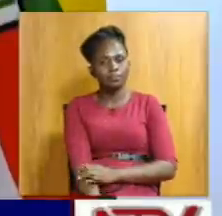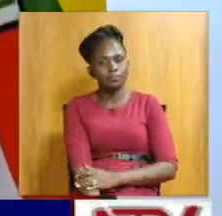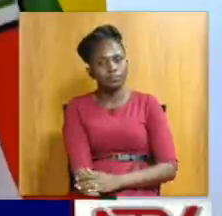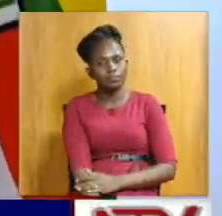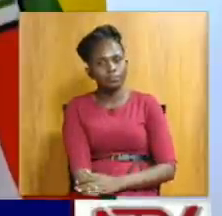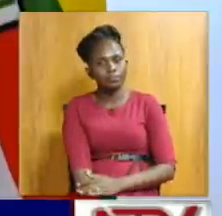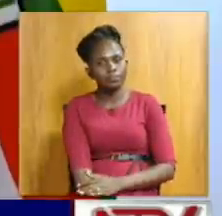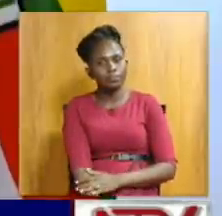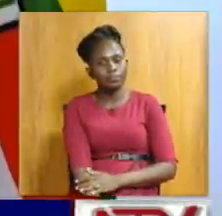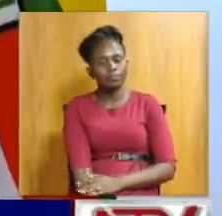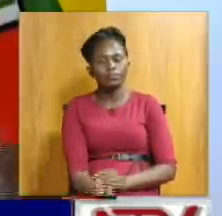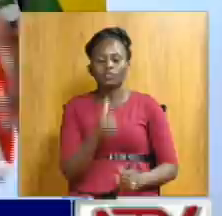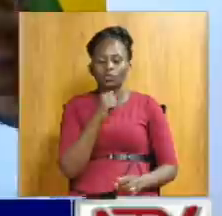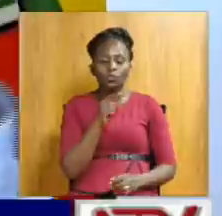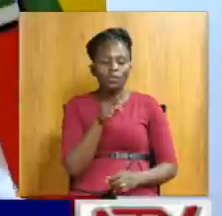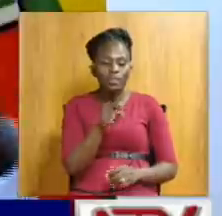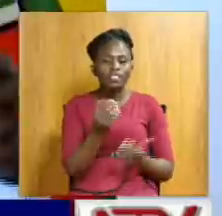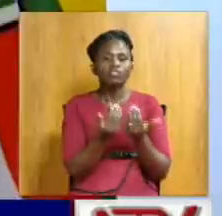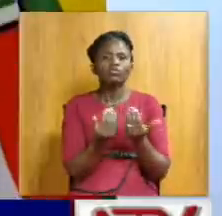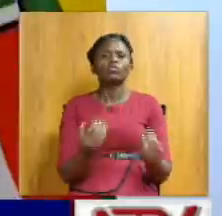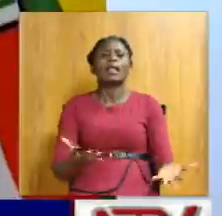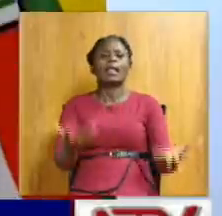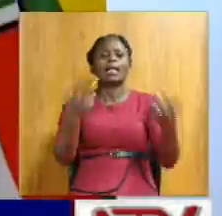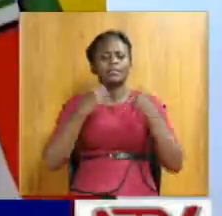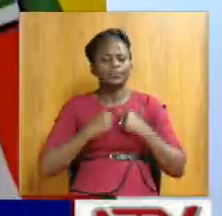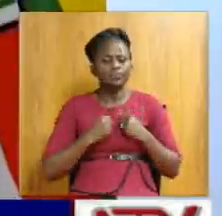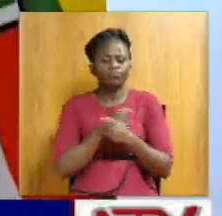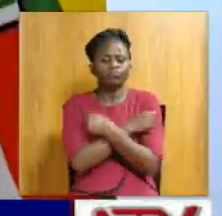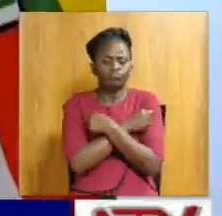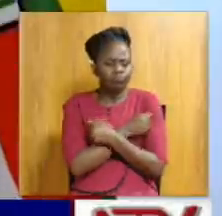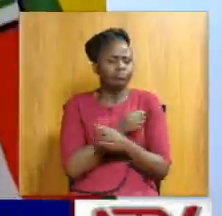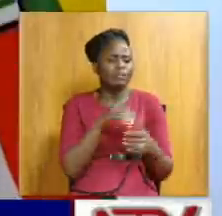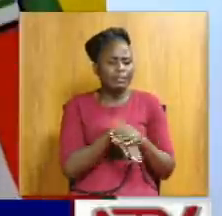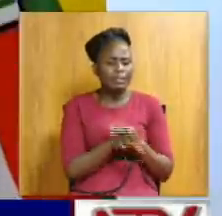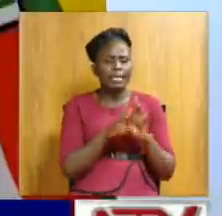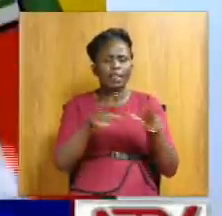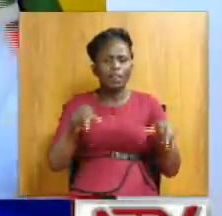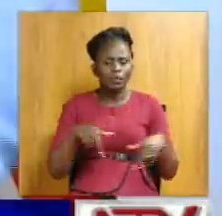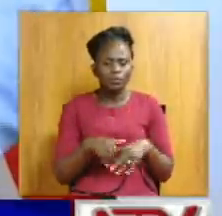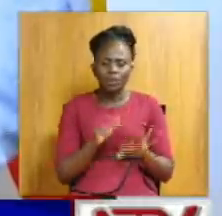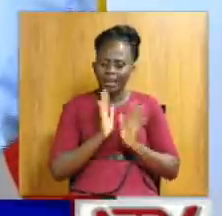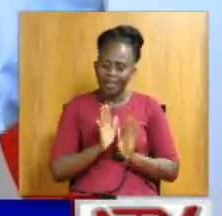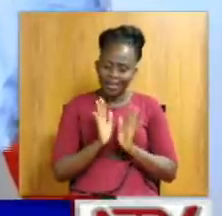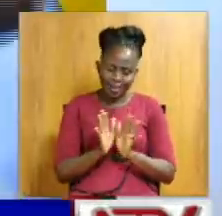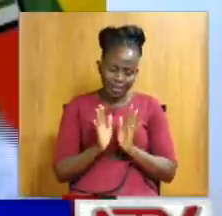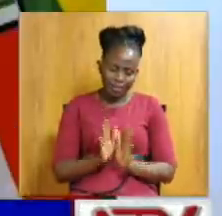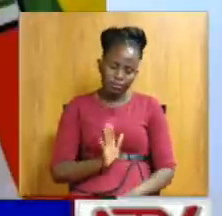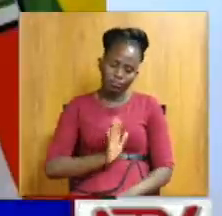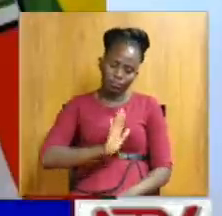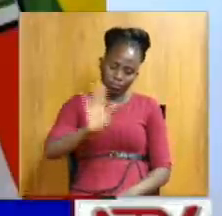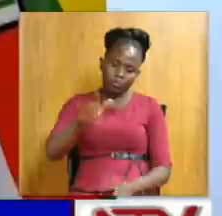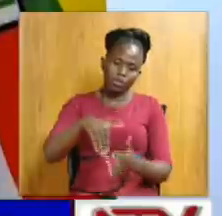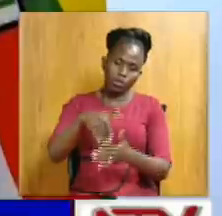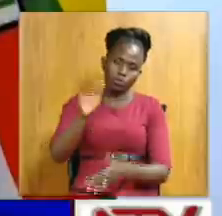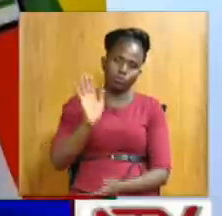Don't have these children crowding with you inside the room. No. Greet them outside.